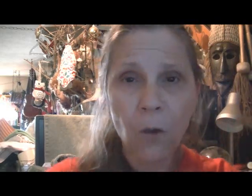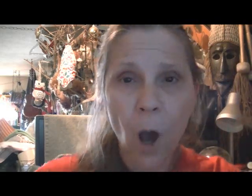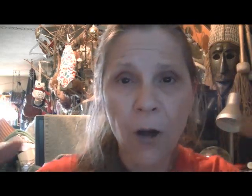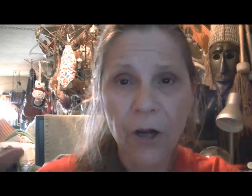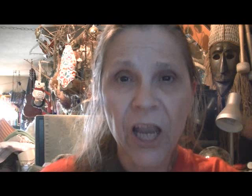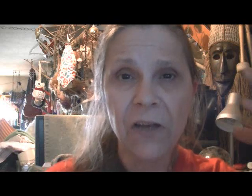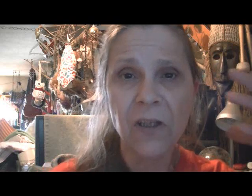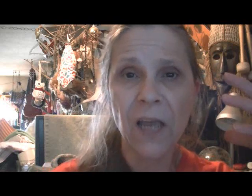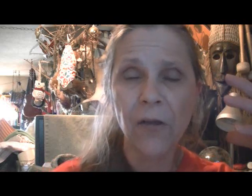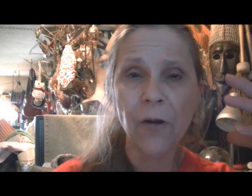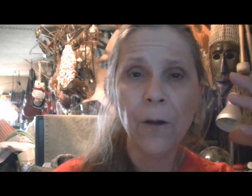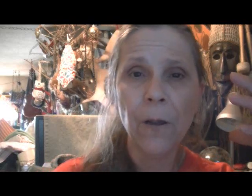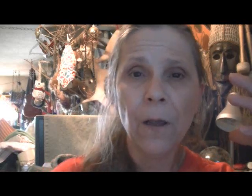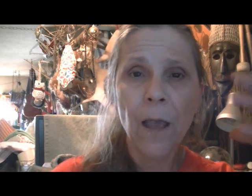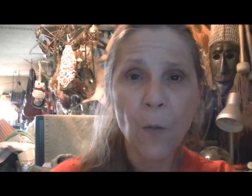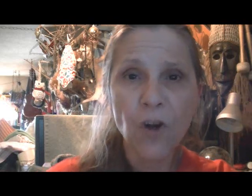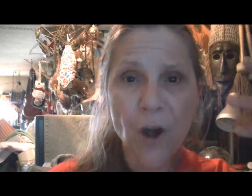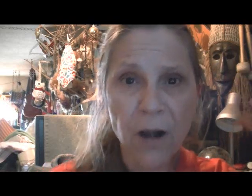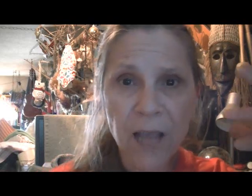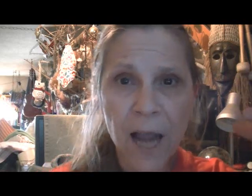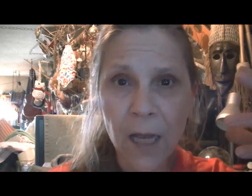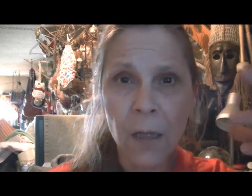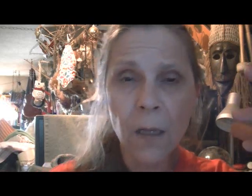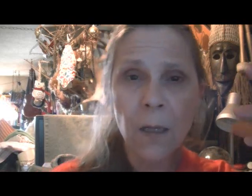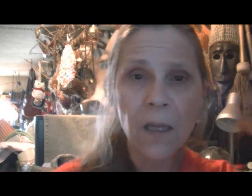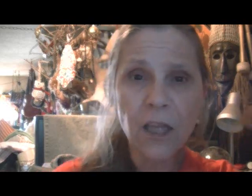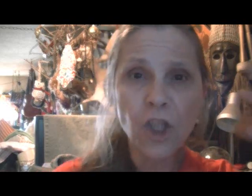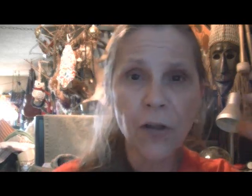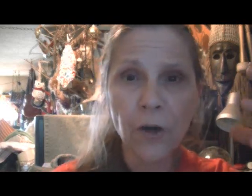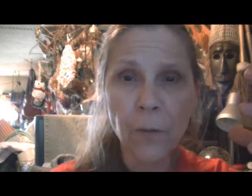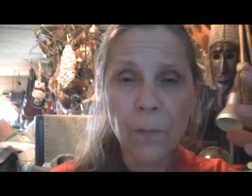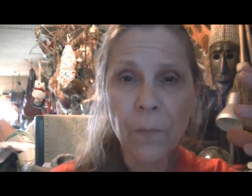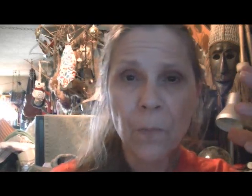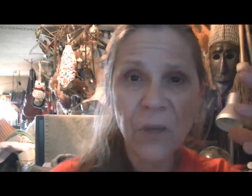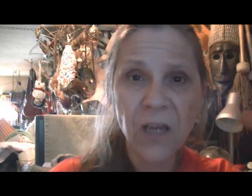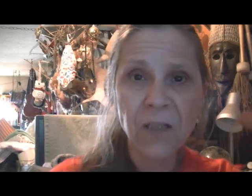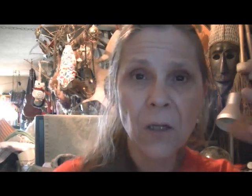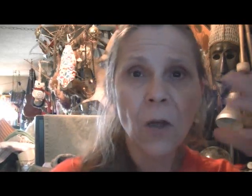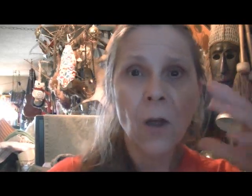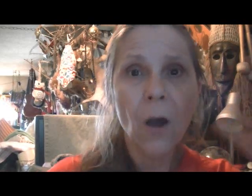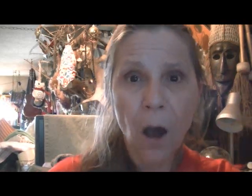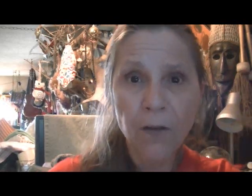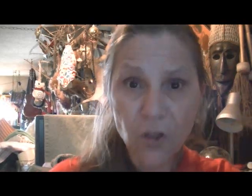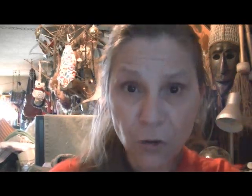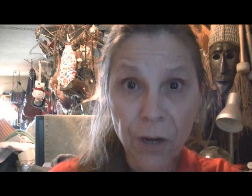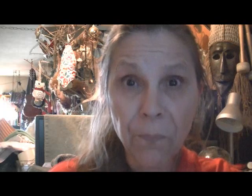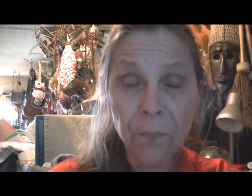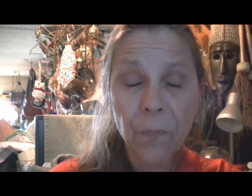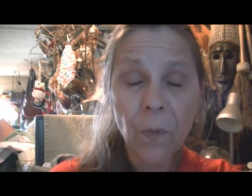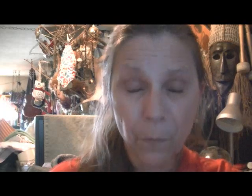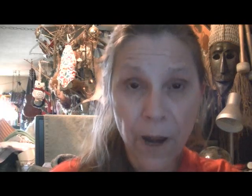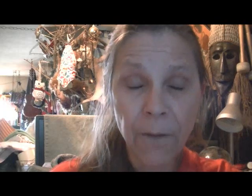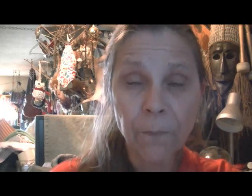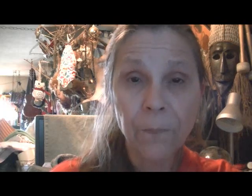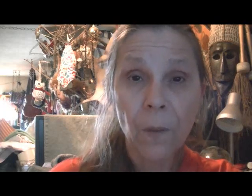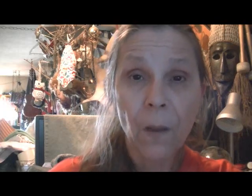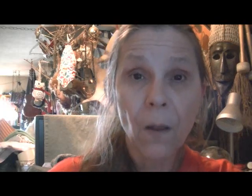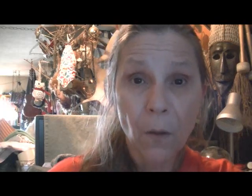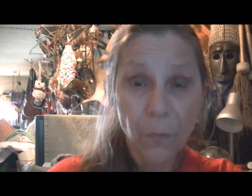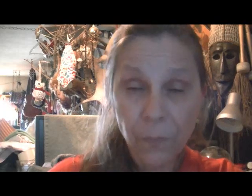people congregated together and were Narcanning each other because on the strip,